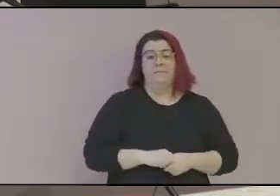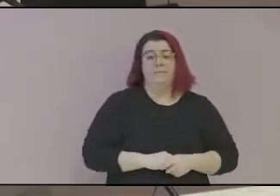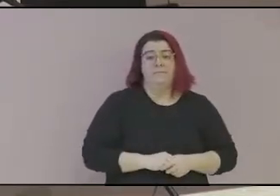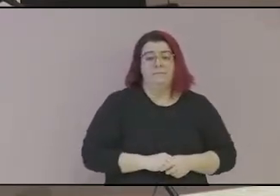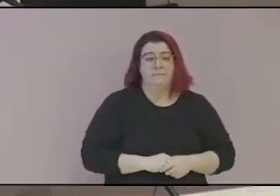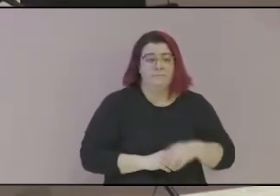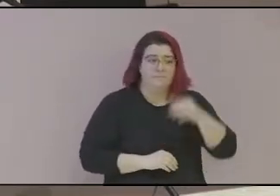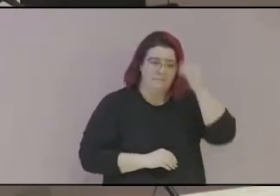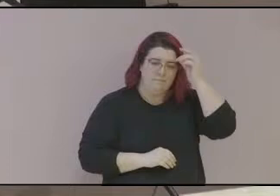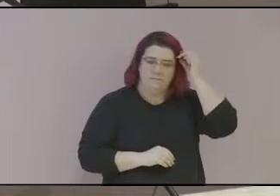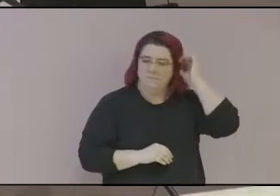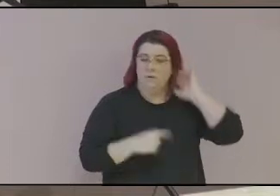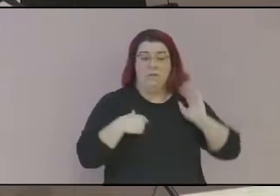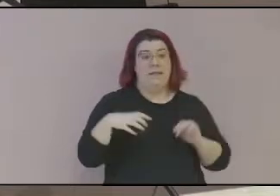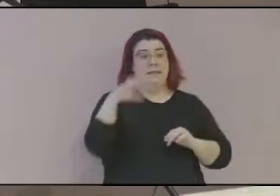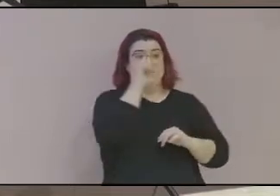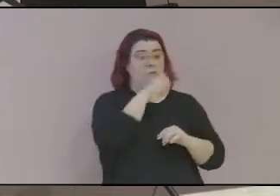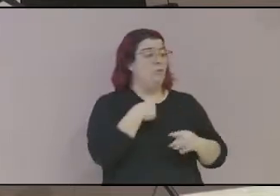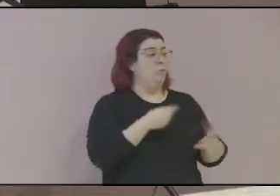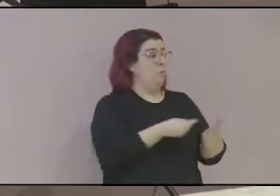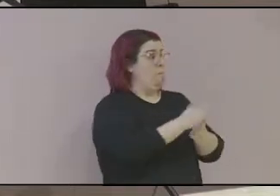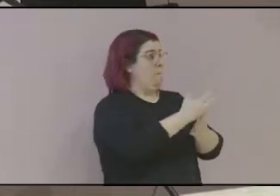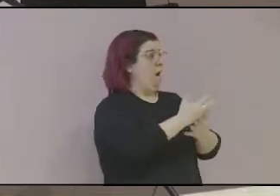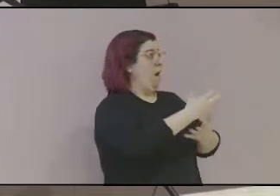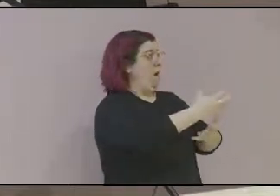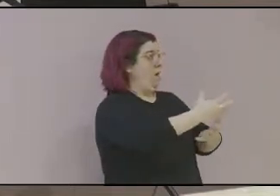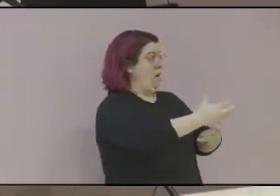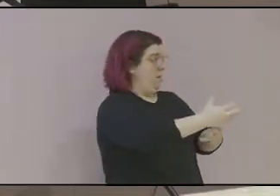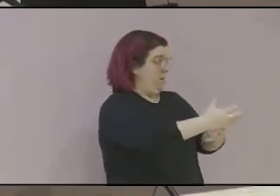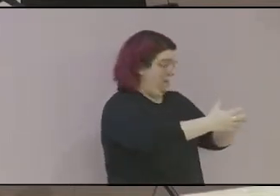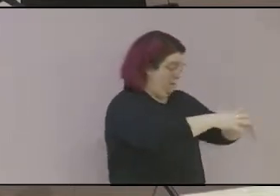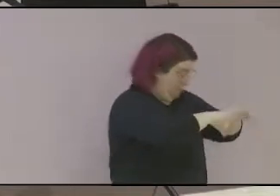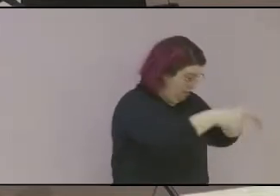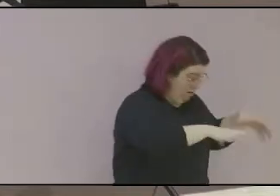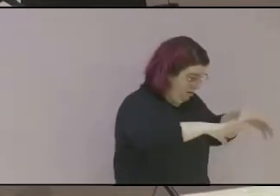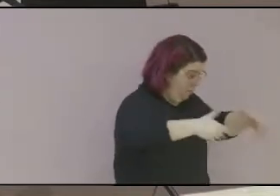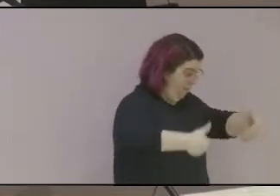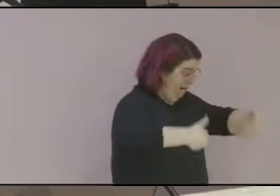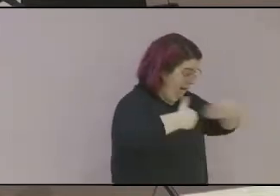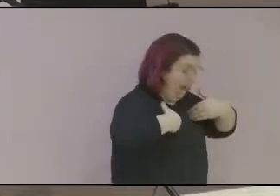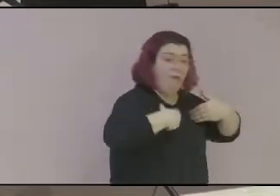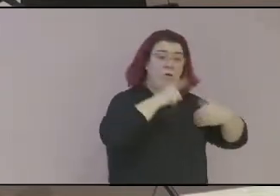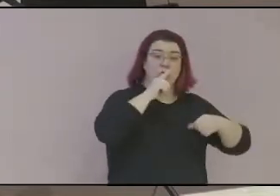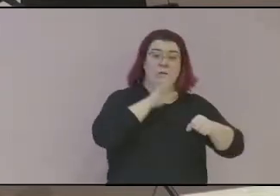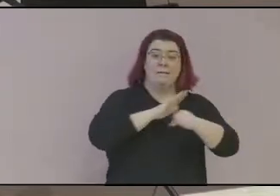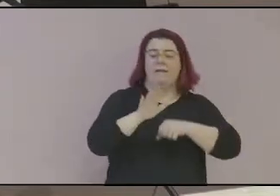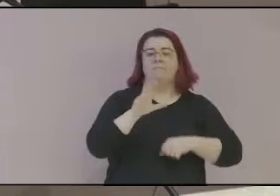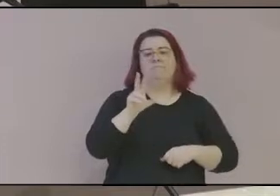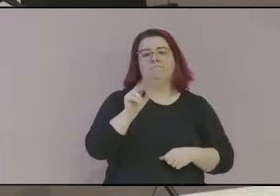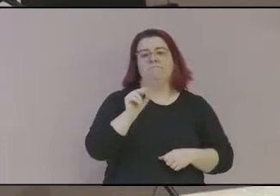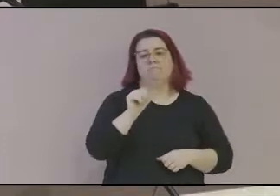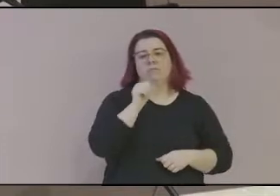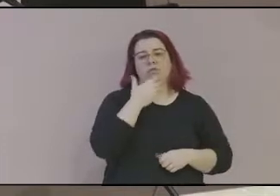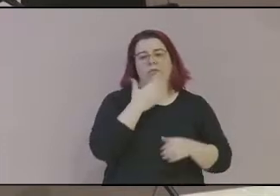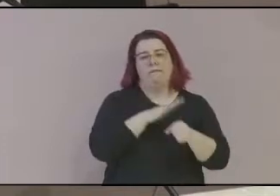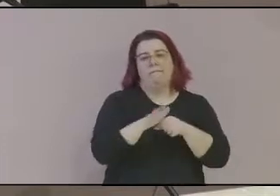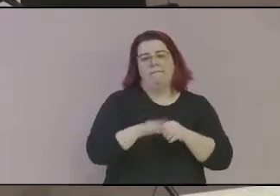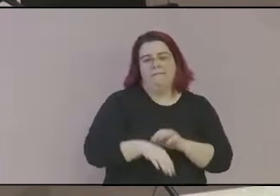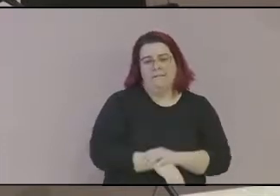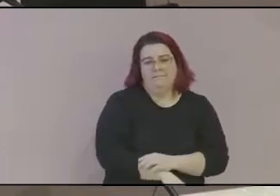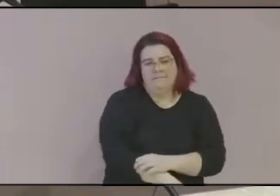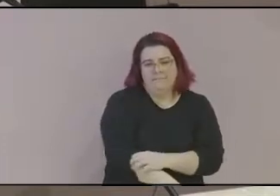enough ventilators. There couldn't be a one-to-one stockpiling. The task force also debated the question of